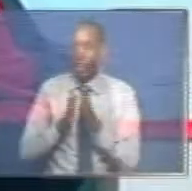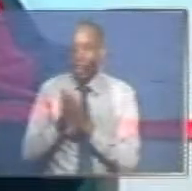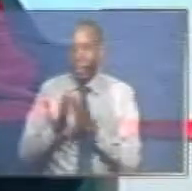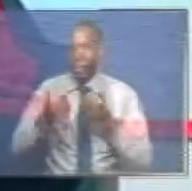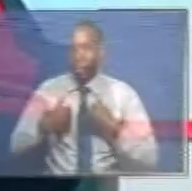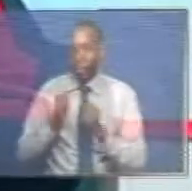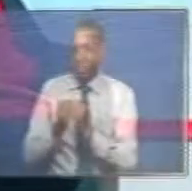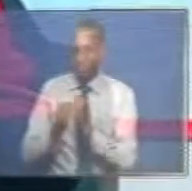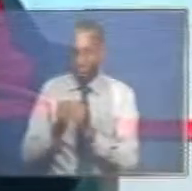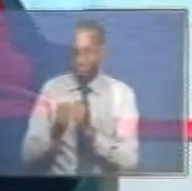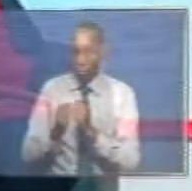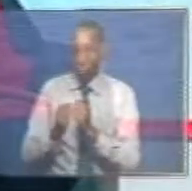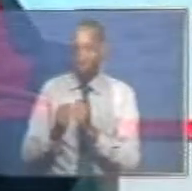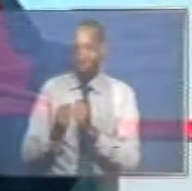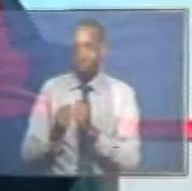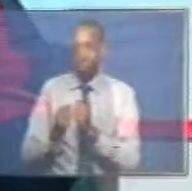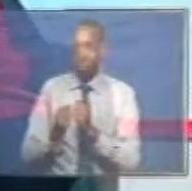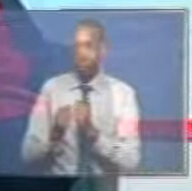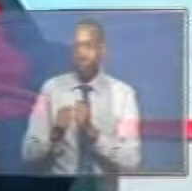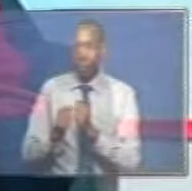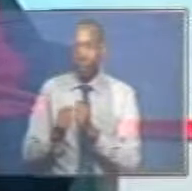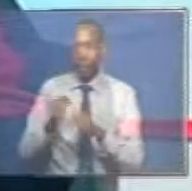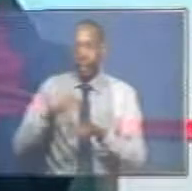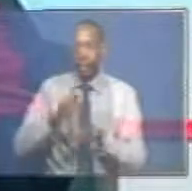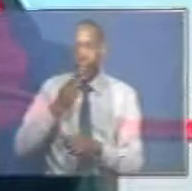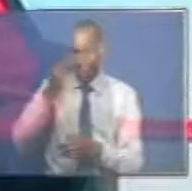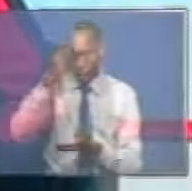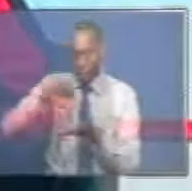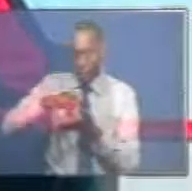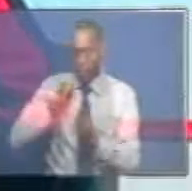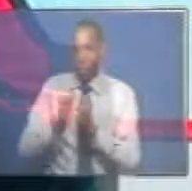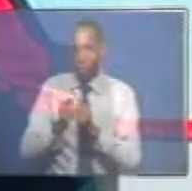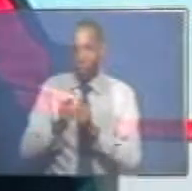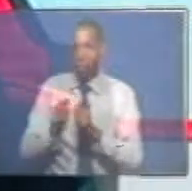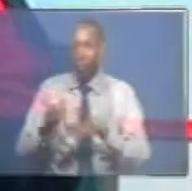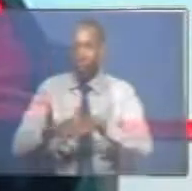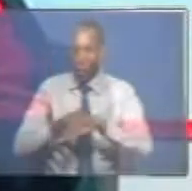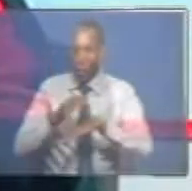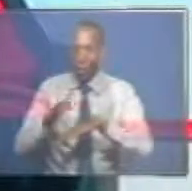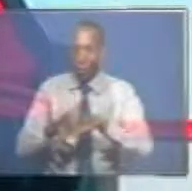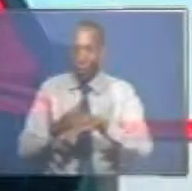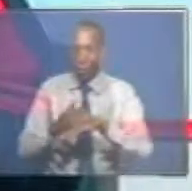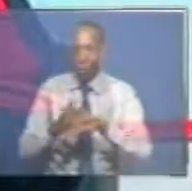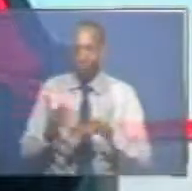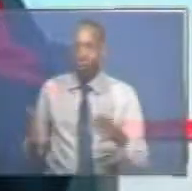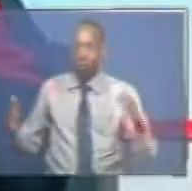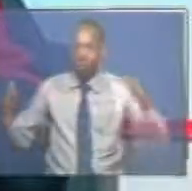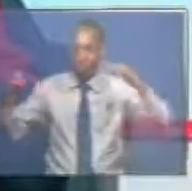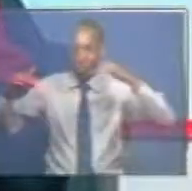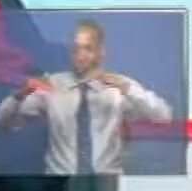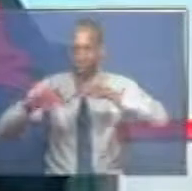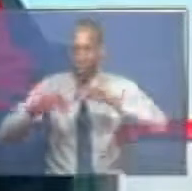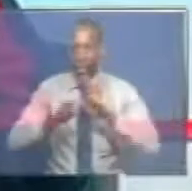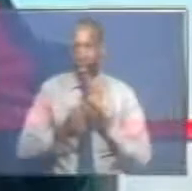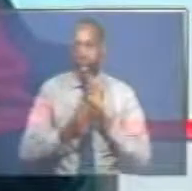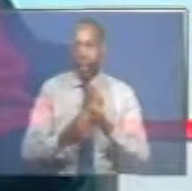sports. Mm-hmm. And once we get the parents involved in sports, then we are slowly building the crowd. Like you see, if my kid is playing